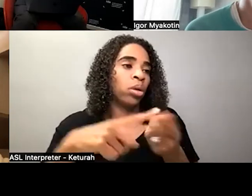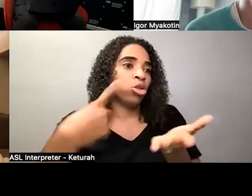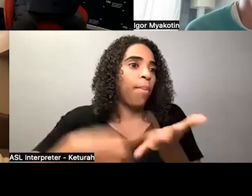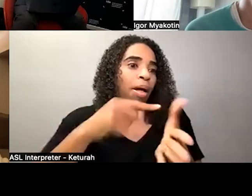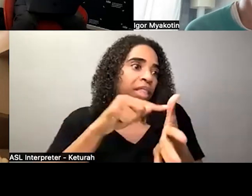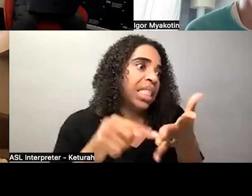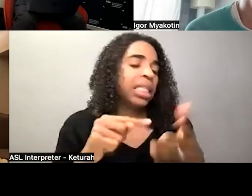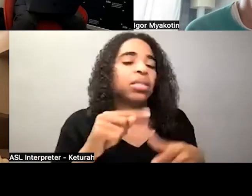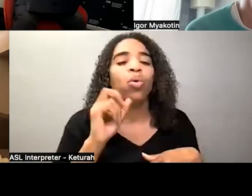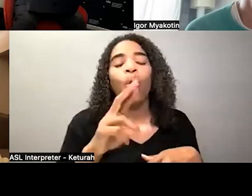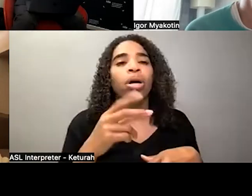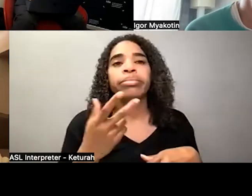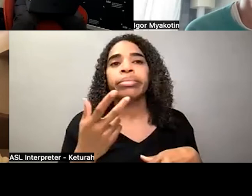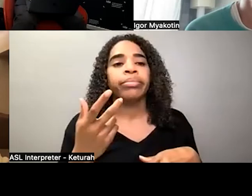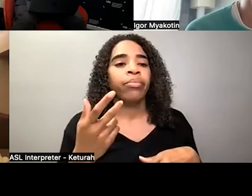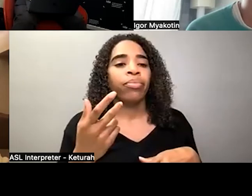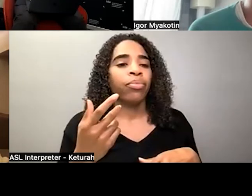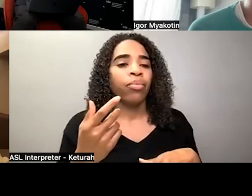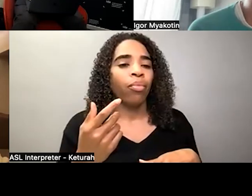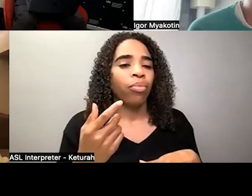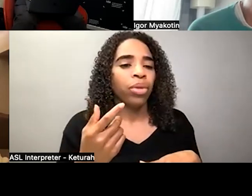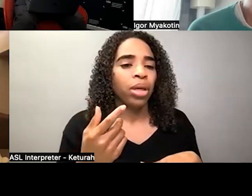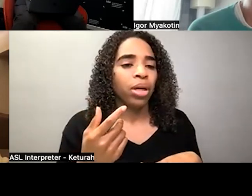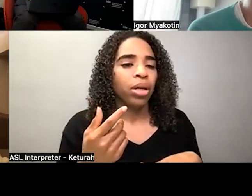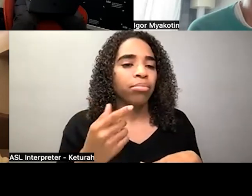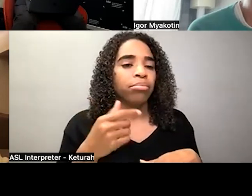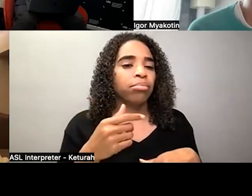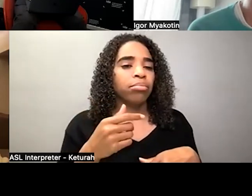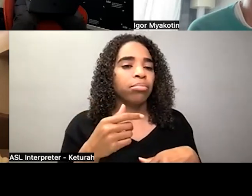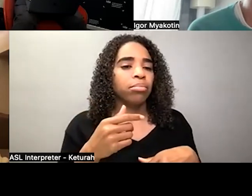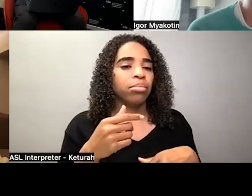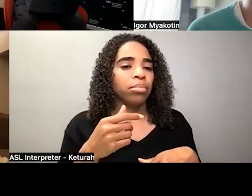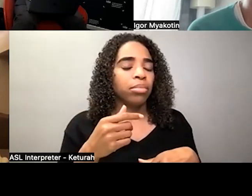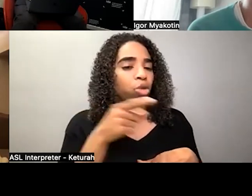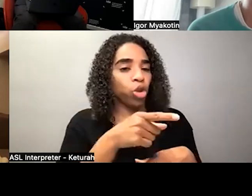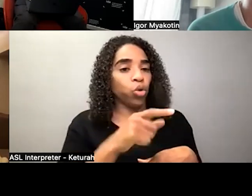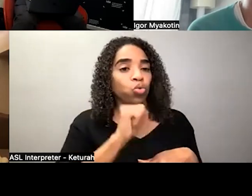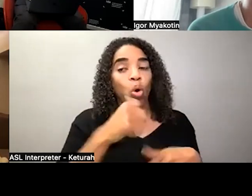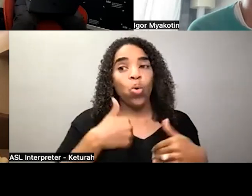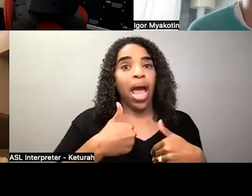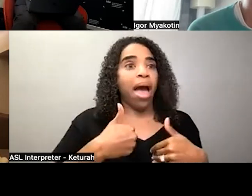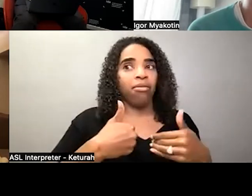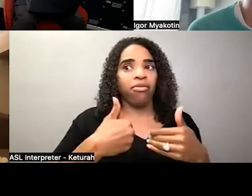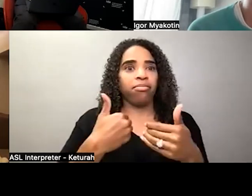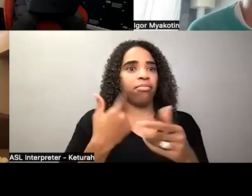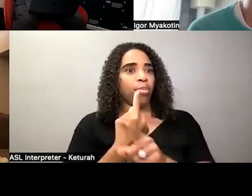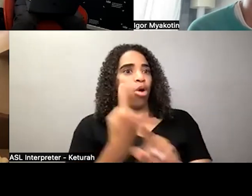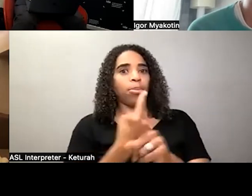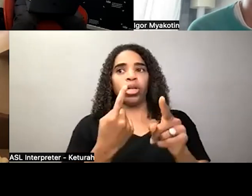don't. You will not find a tribune, official tribune, to talk about your problems.